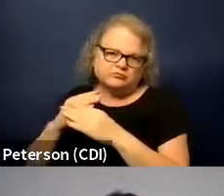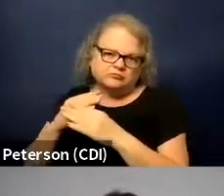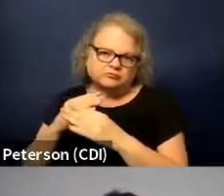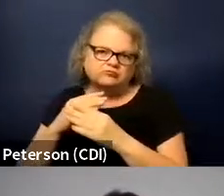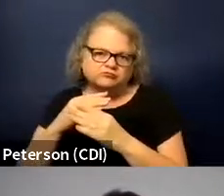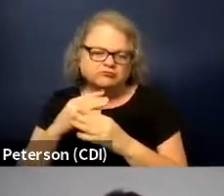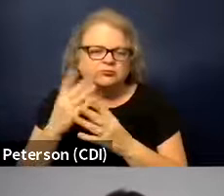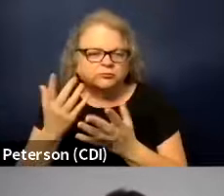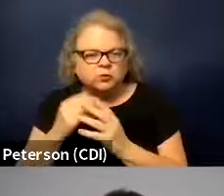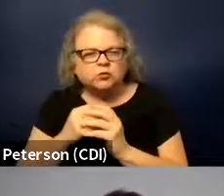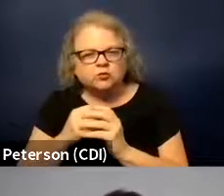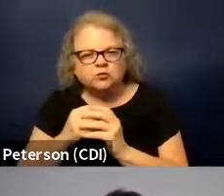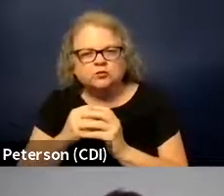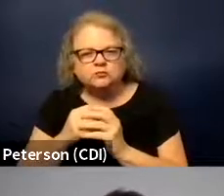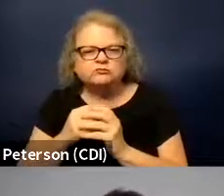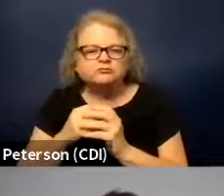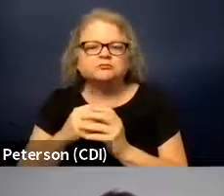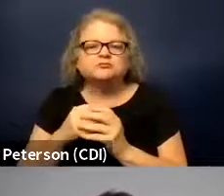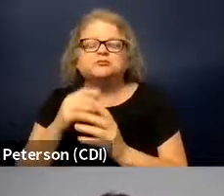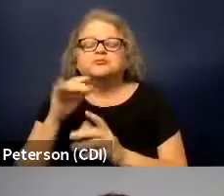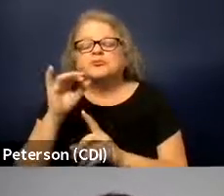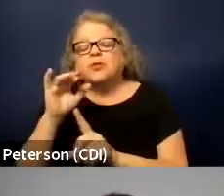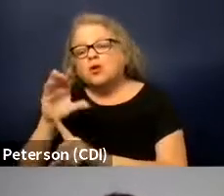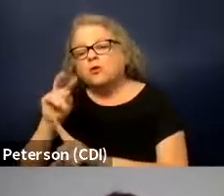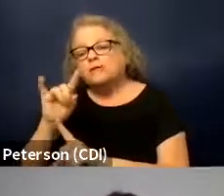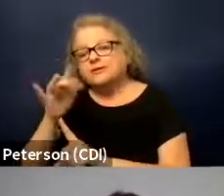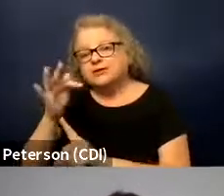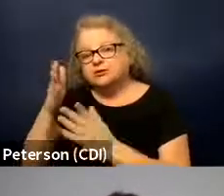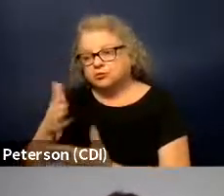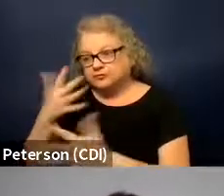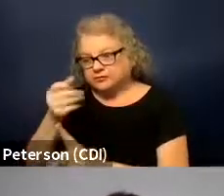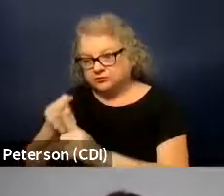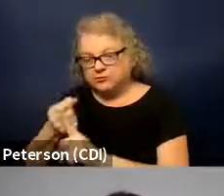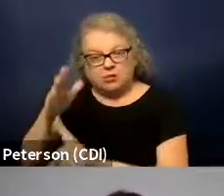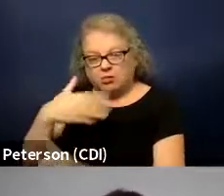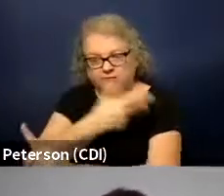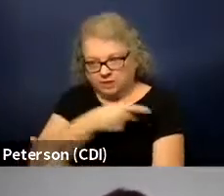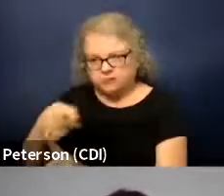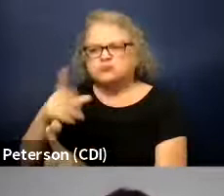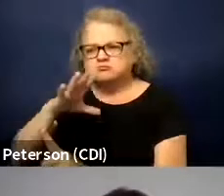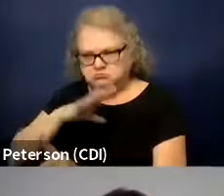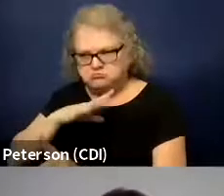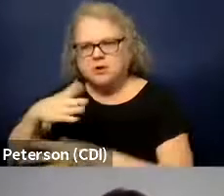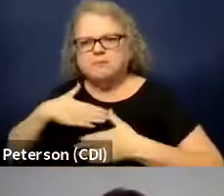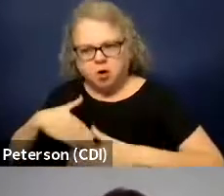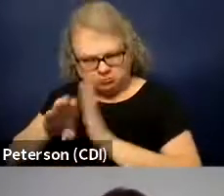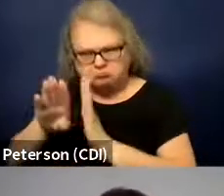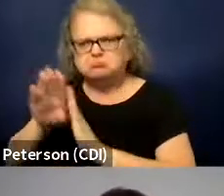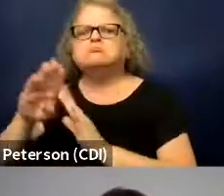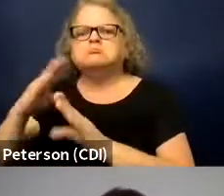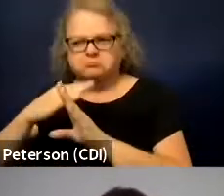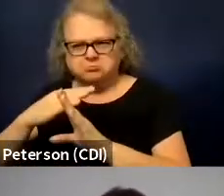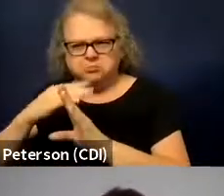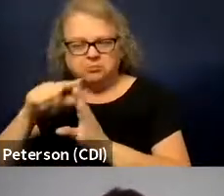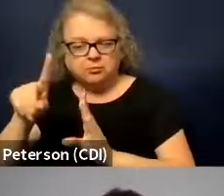by boosting your immune system with the vaccine. And remember, if you had COVID-19 more than